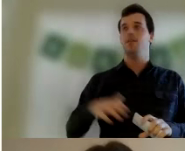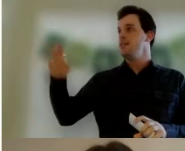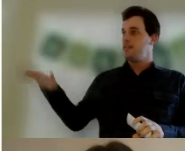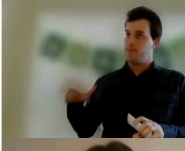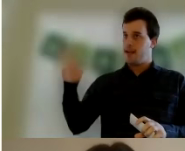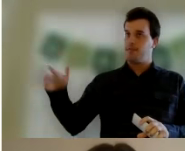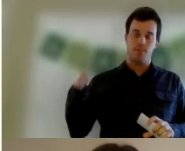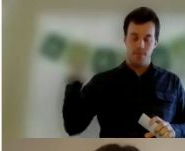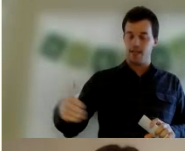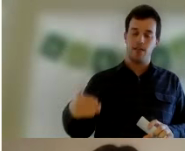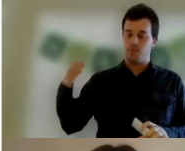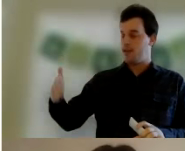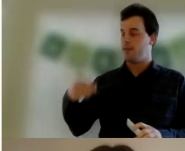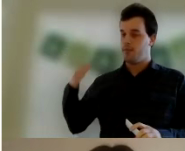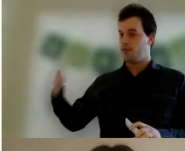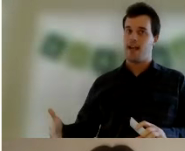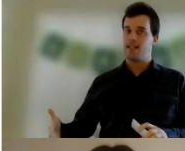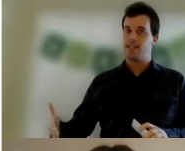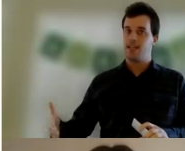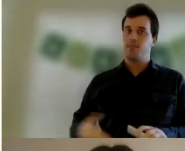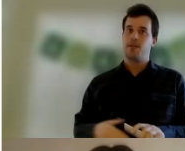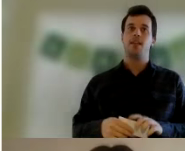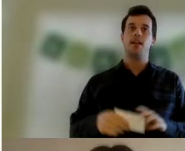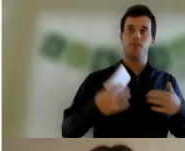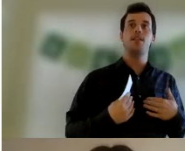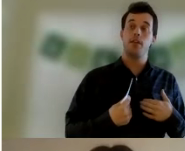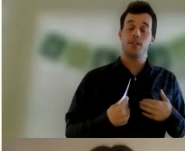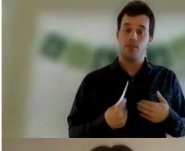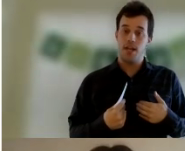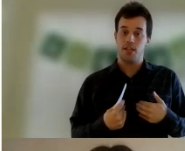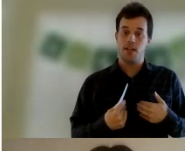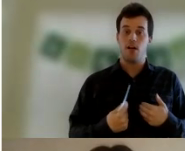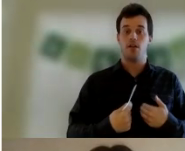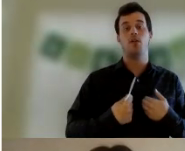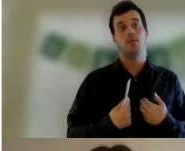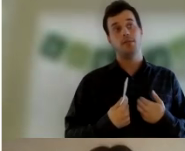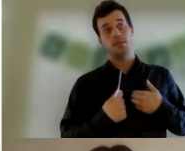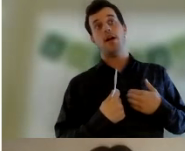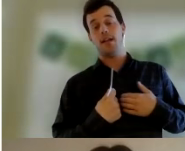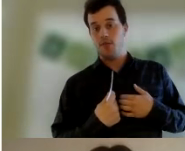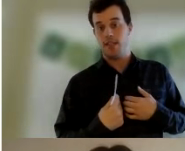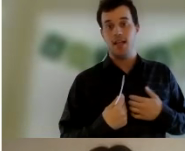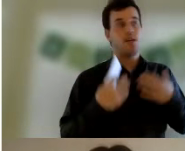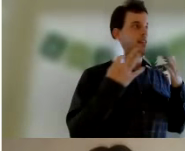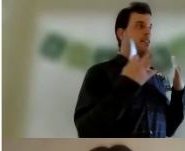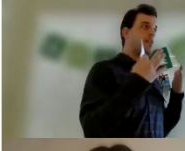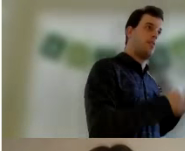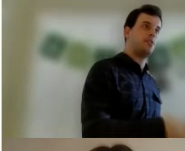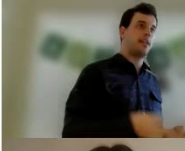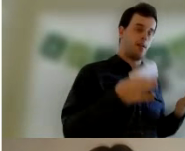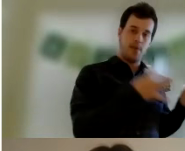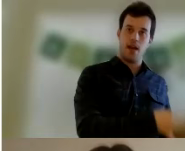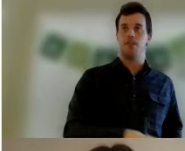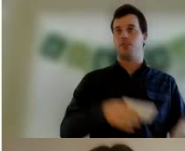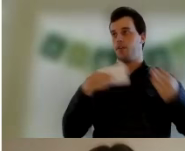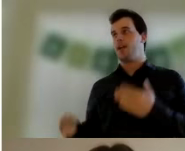and that we have technology is becoming more advanced, and we, the younger generation, all know how to use it. But there are